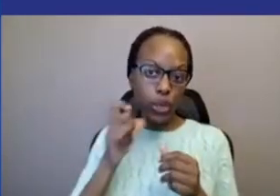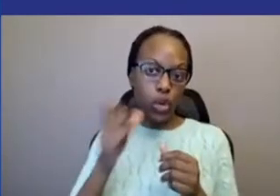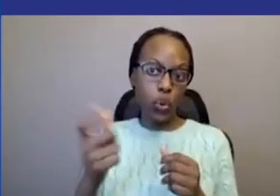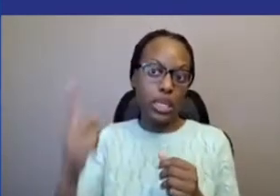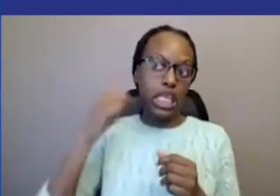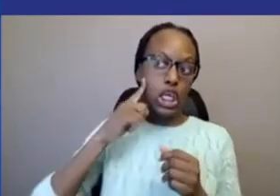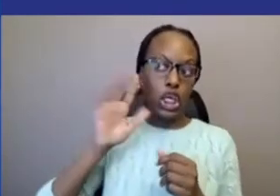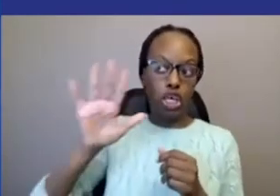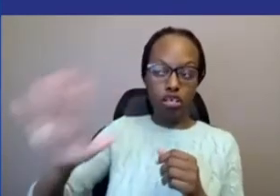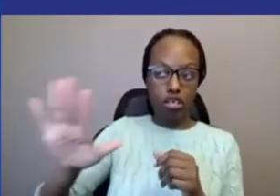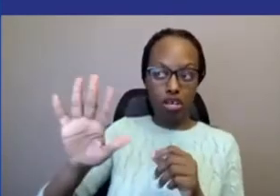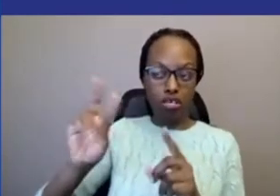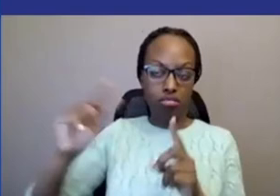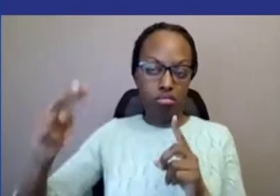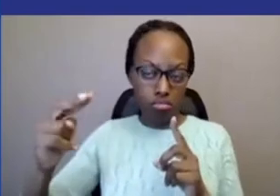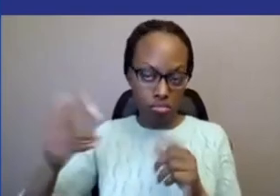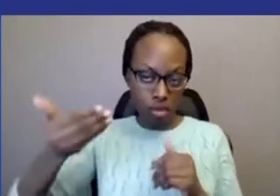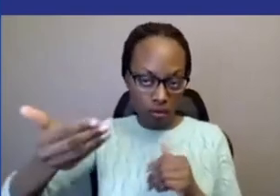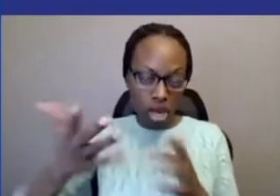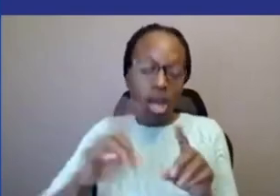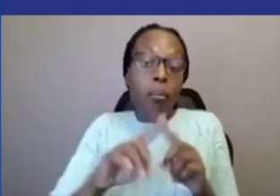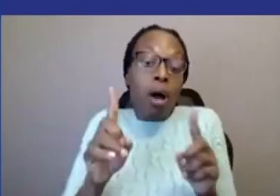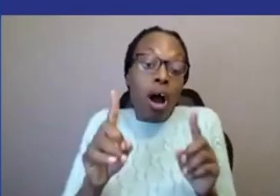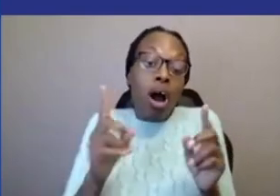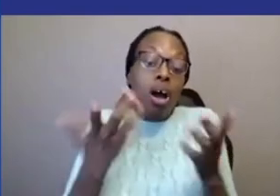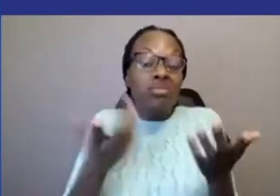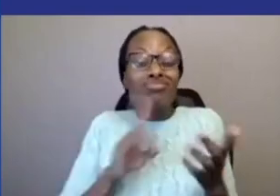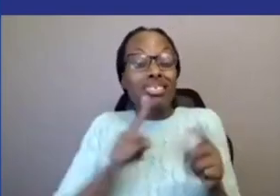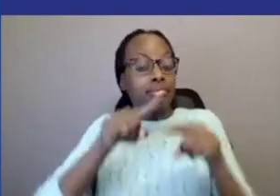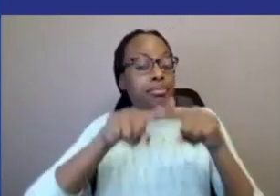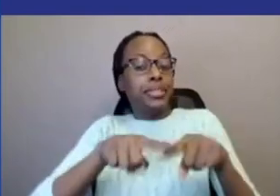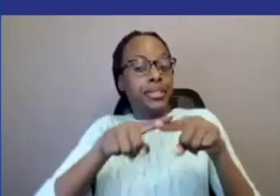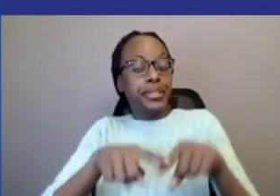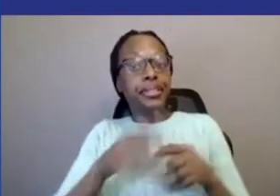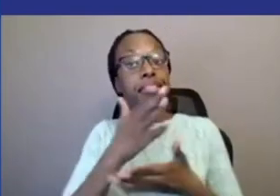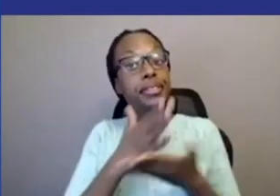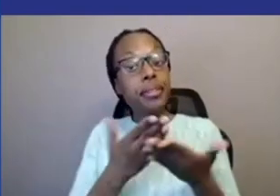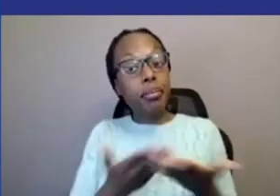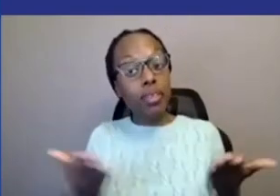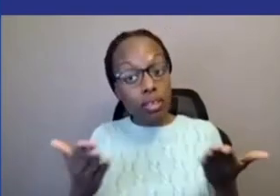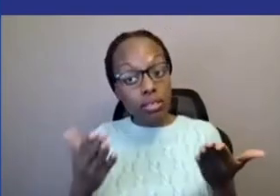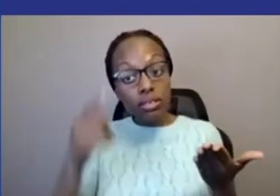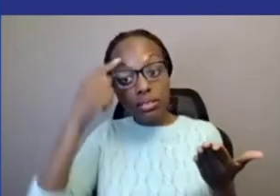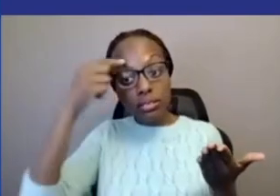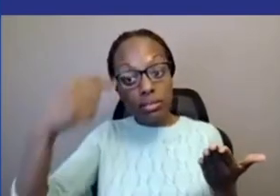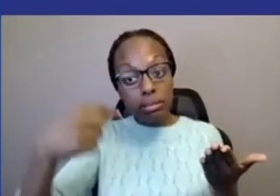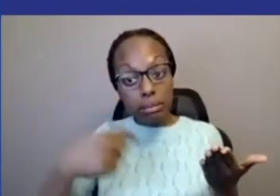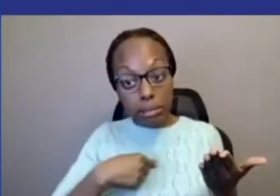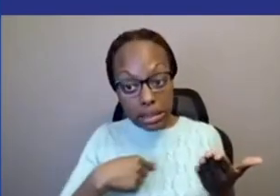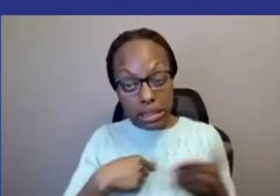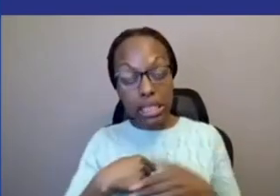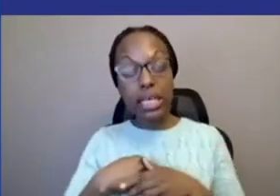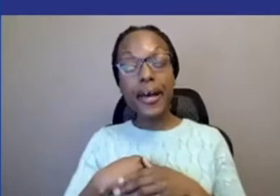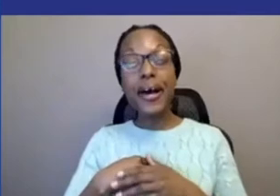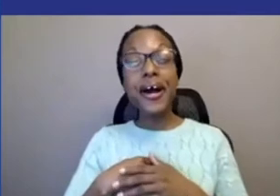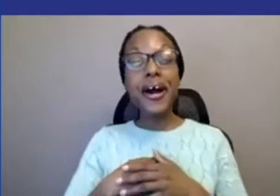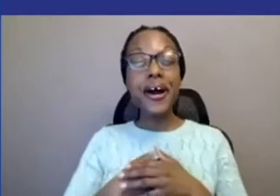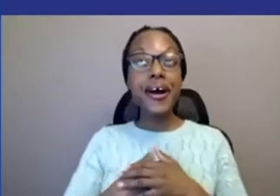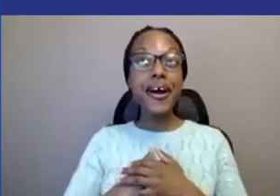ultimately depends. There are certain things that for me in particular,